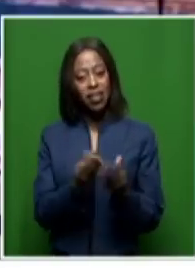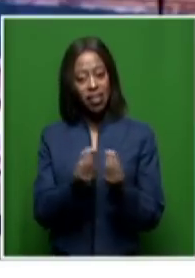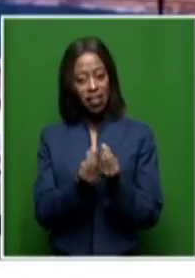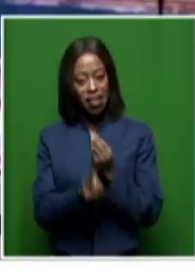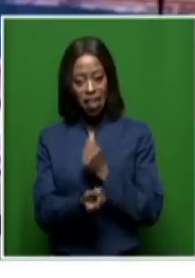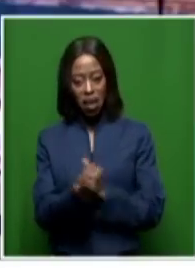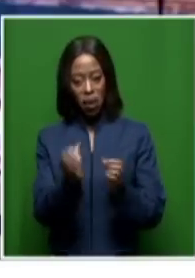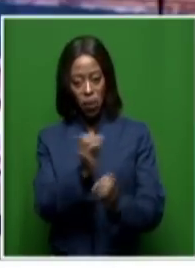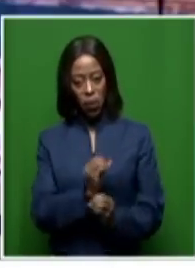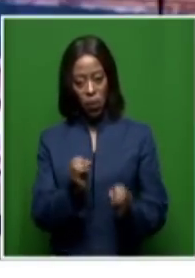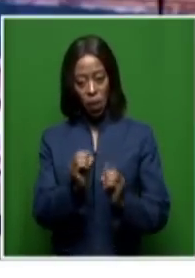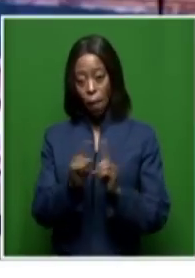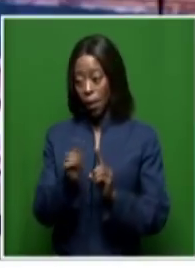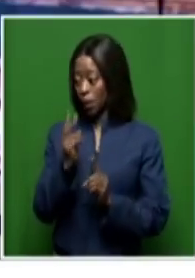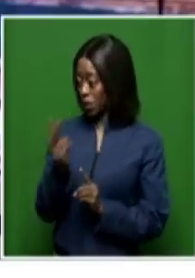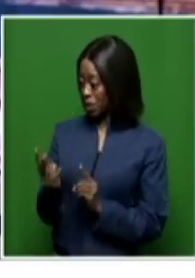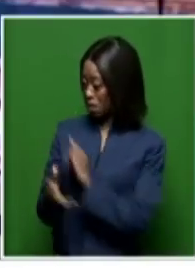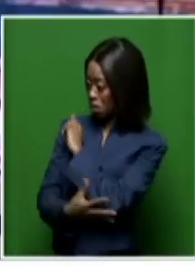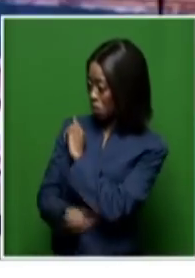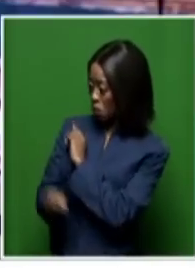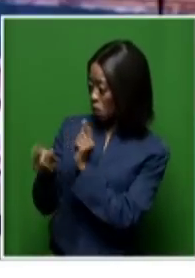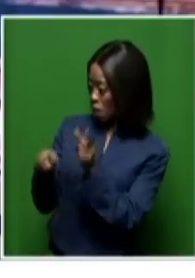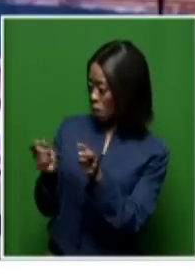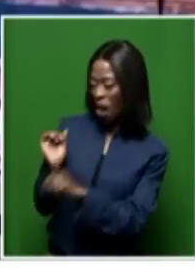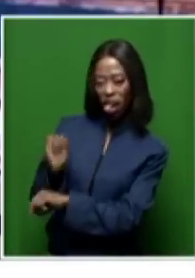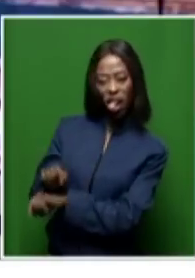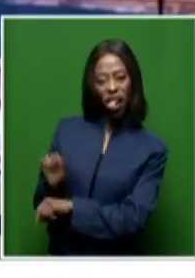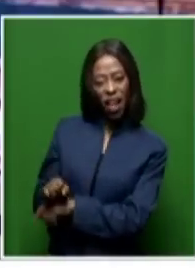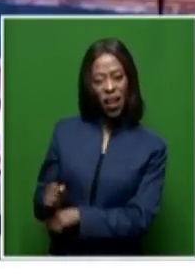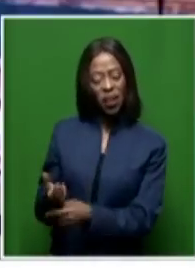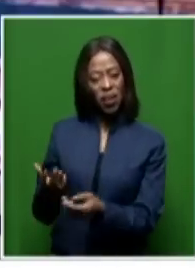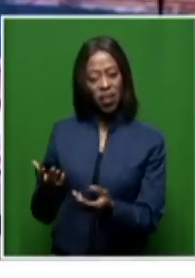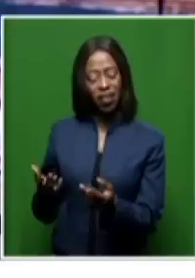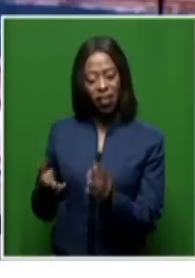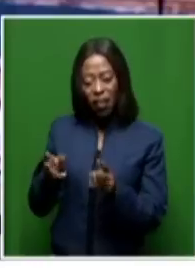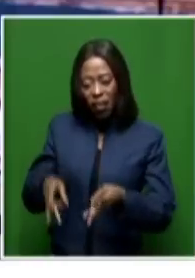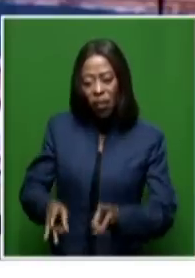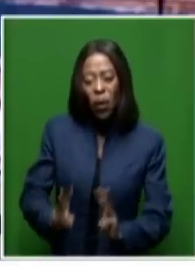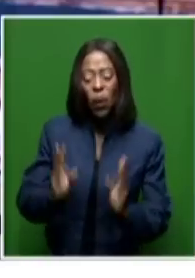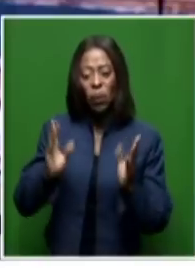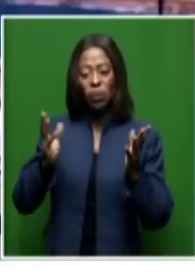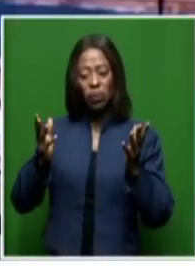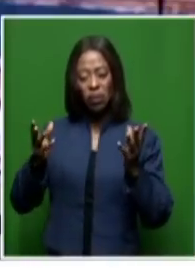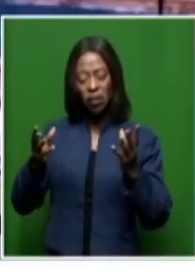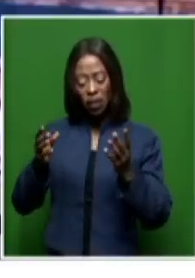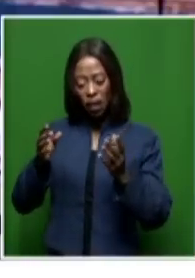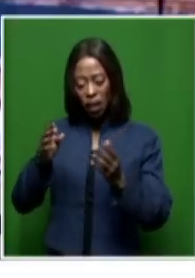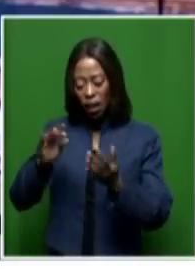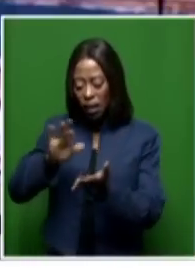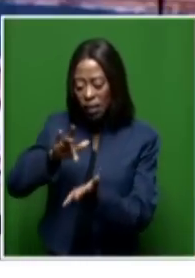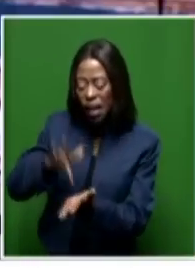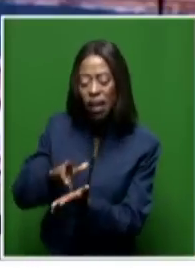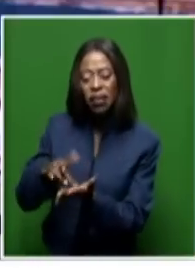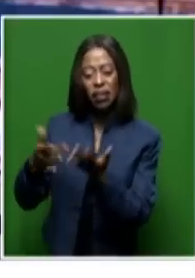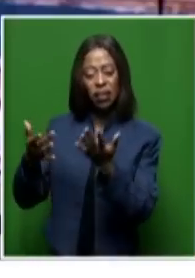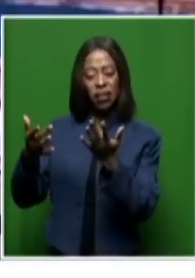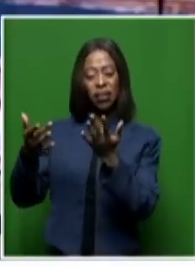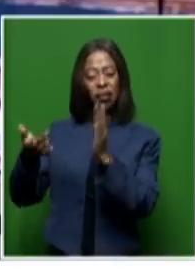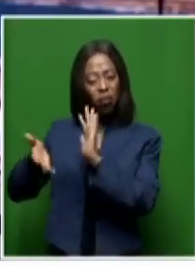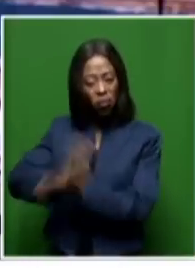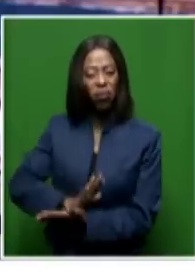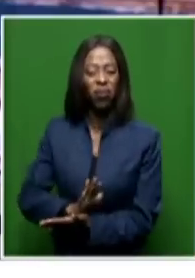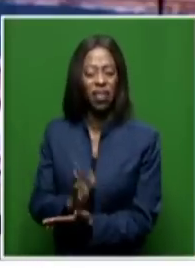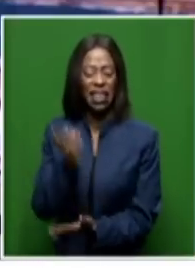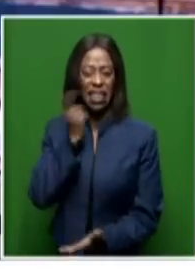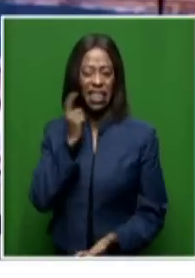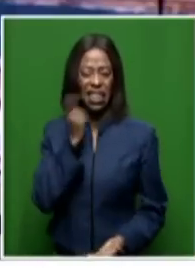not happen. But when we serve the poorest of the poor, we allow the infrastructure to basically be totally